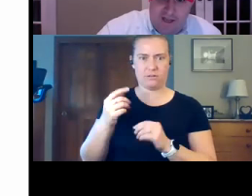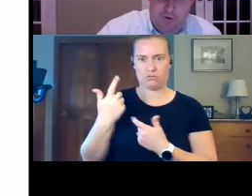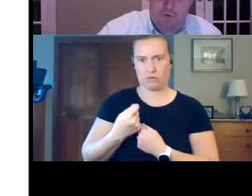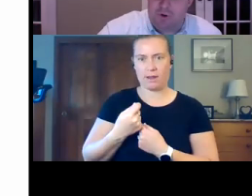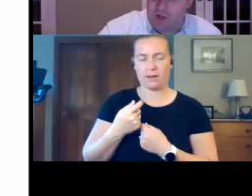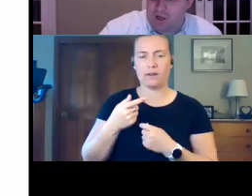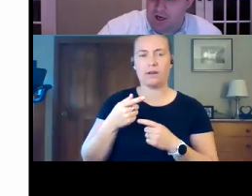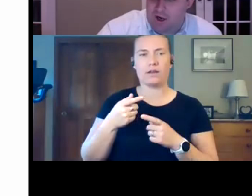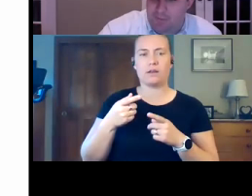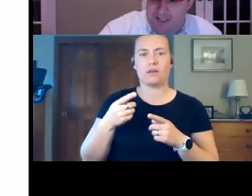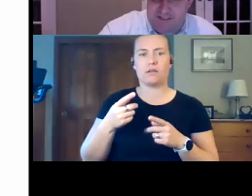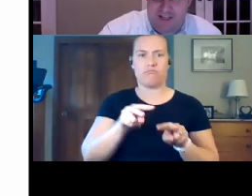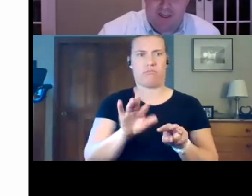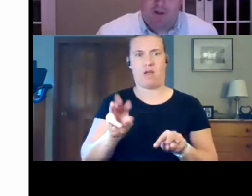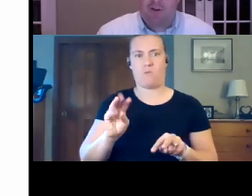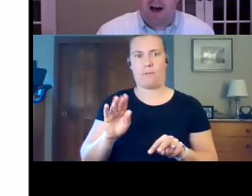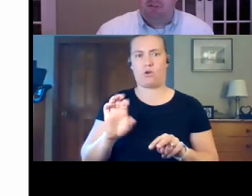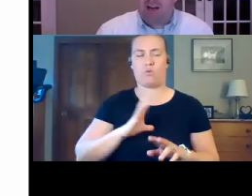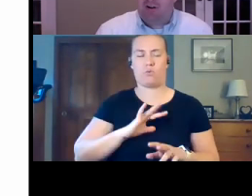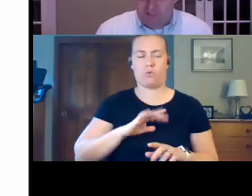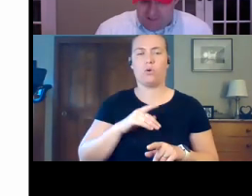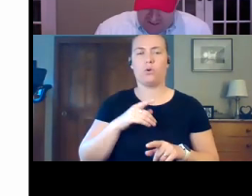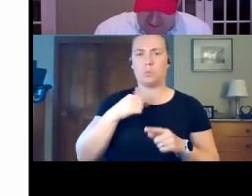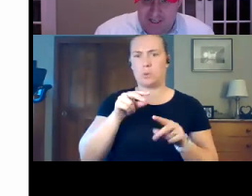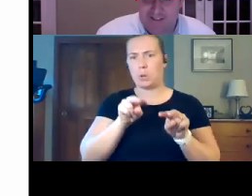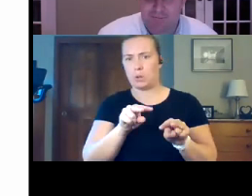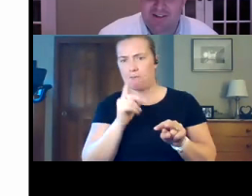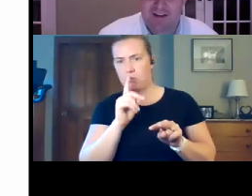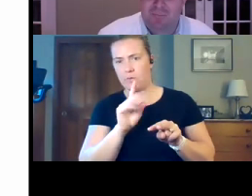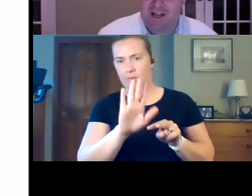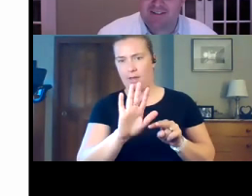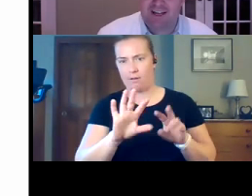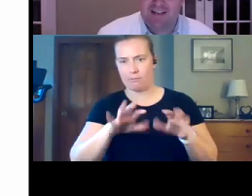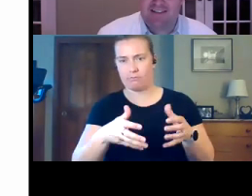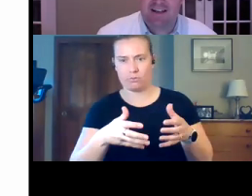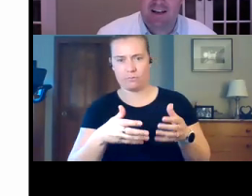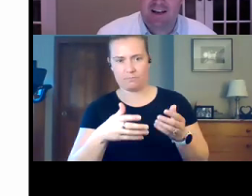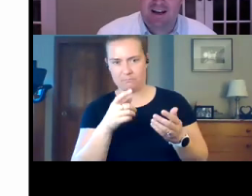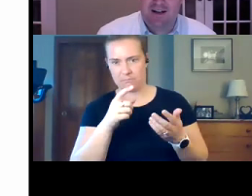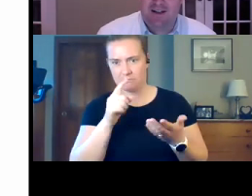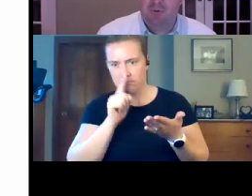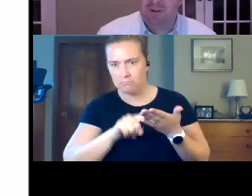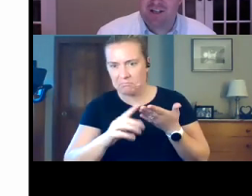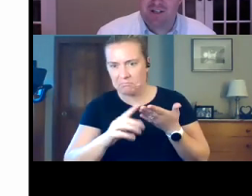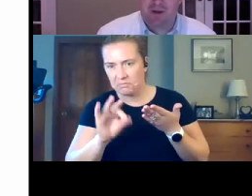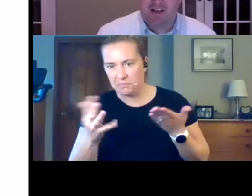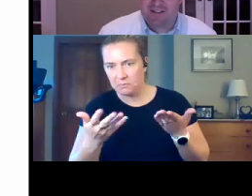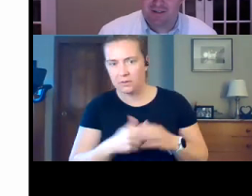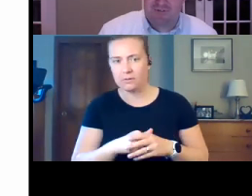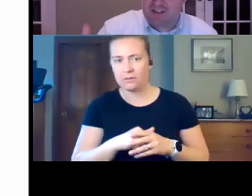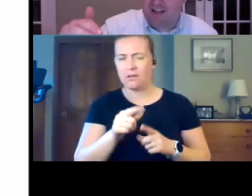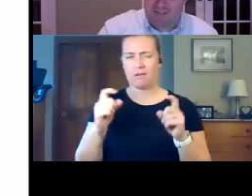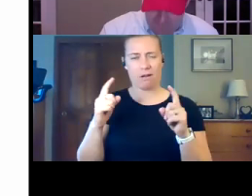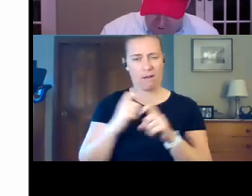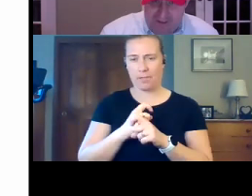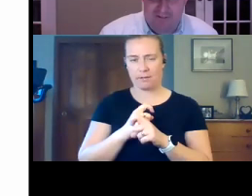that group, as I think there are a lot of challenges to studying something as complex as implementation mechanisms.